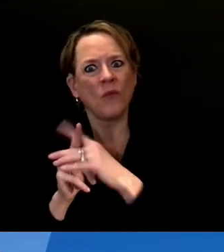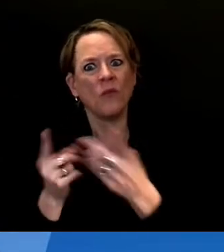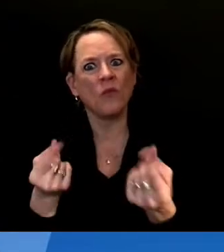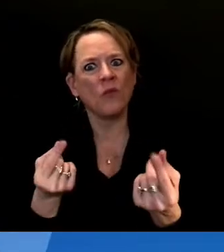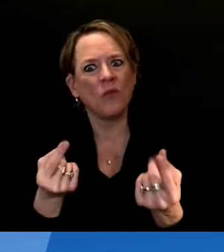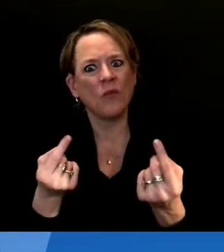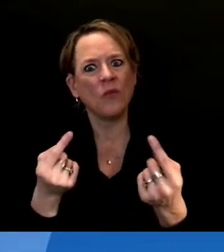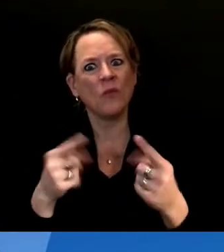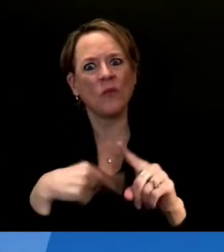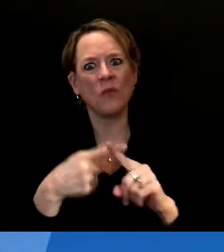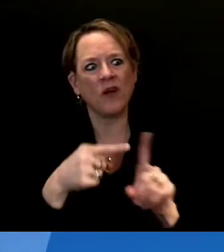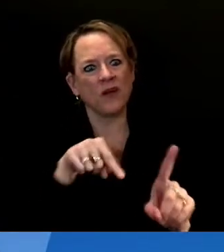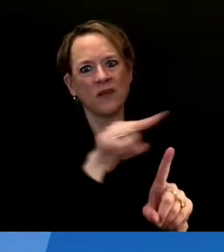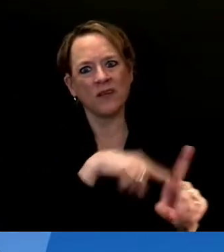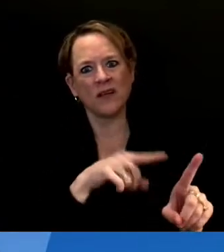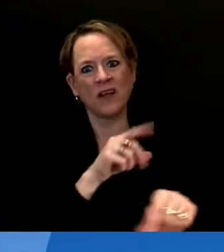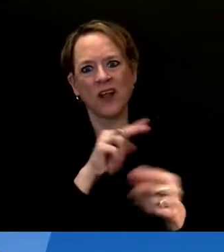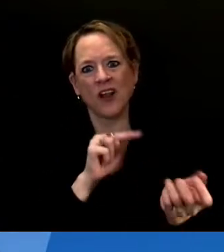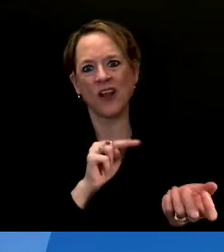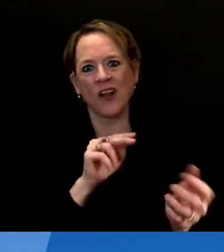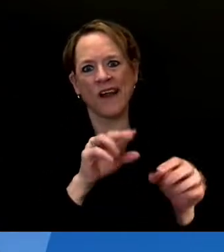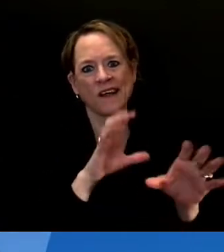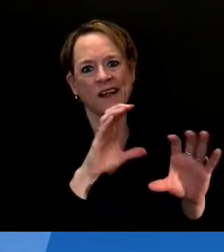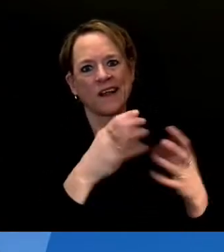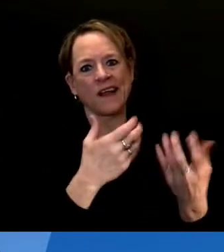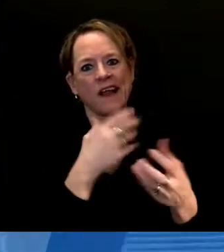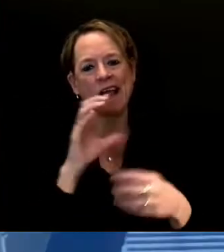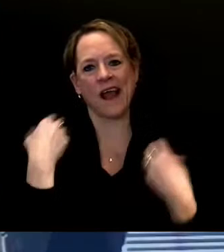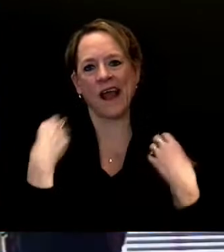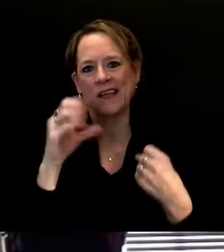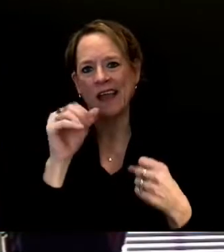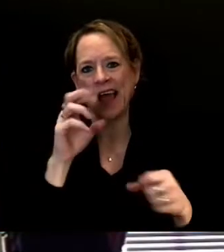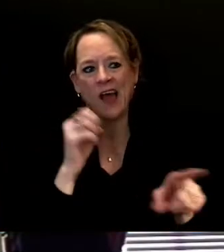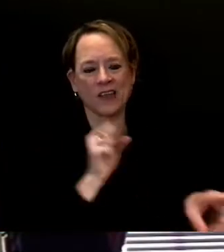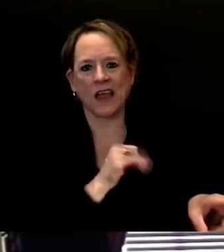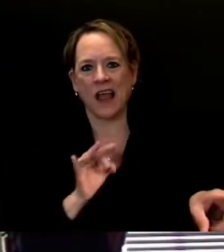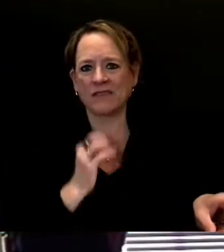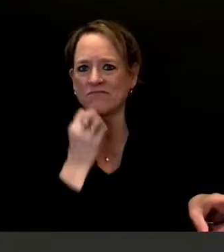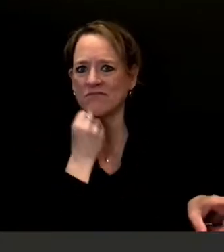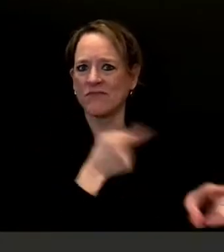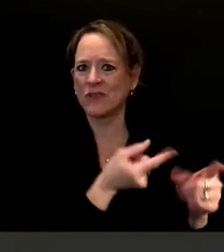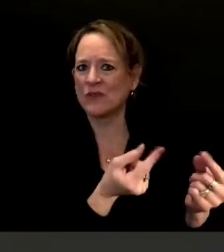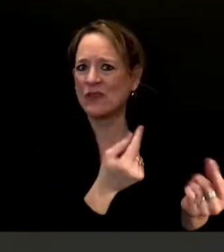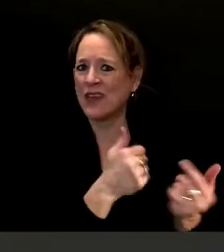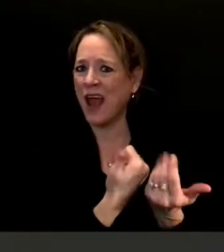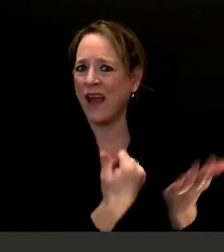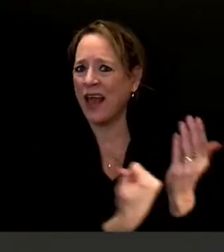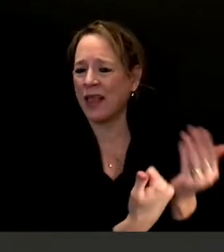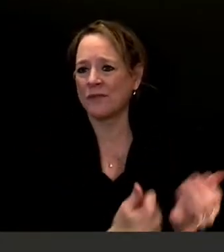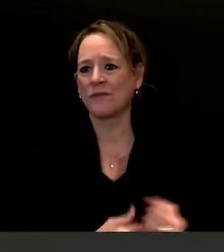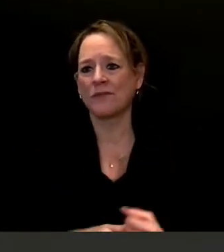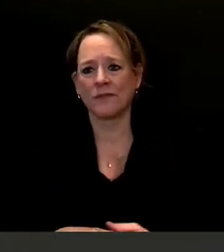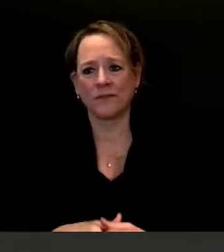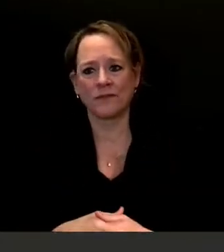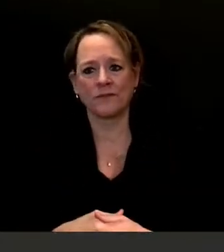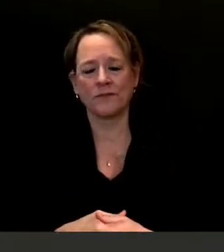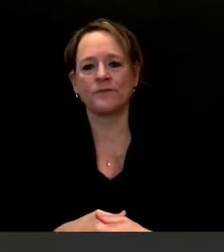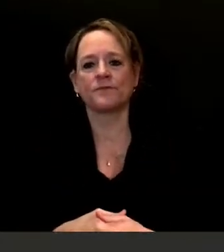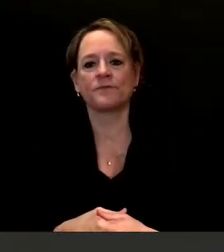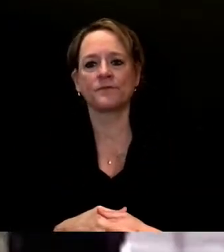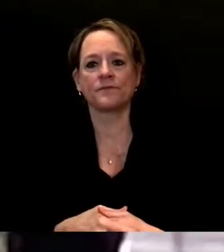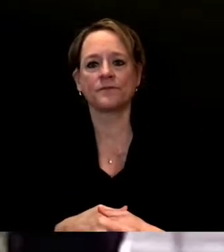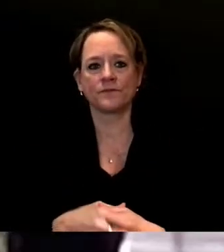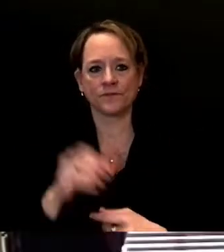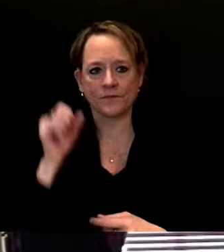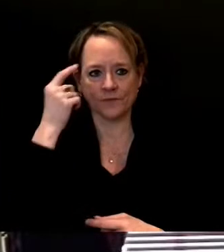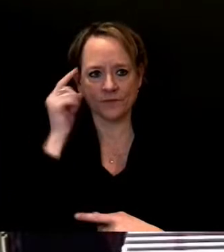Well, we will continue to do what we're doing with the National Guard as long as we can, as long as